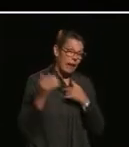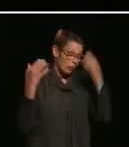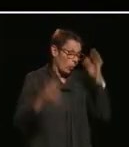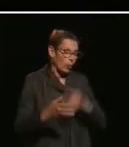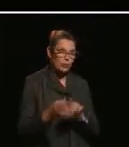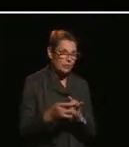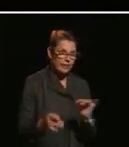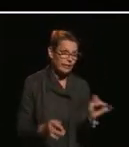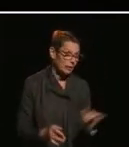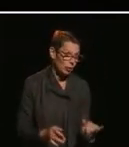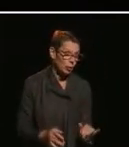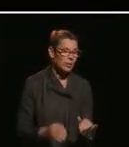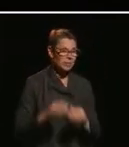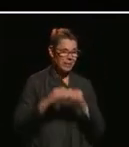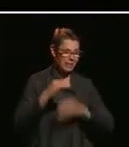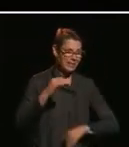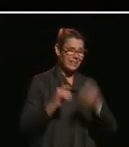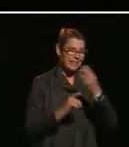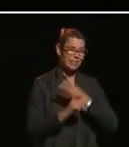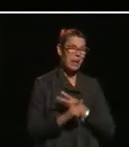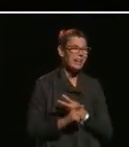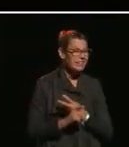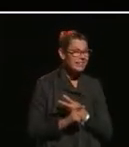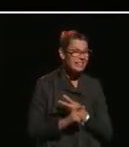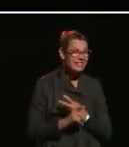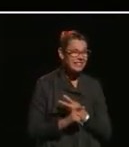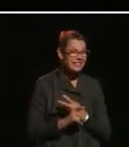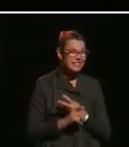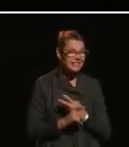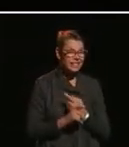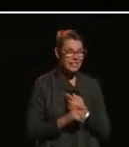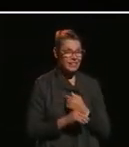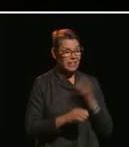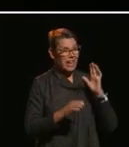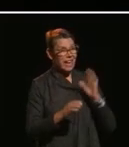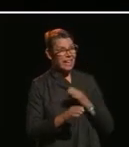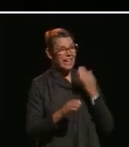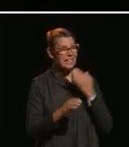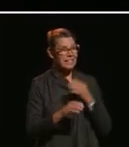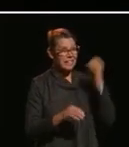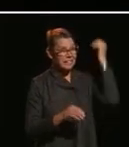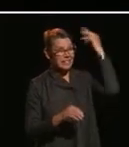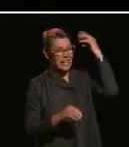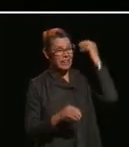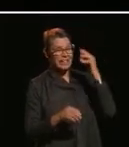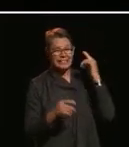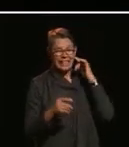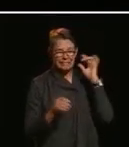than 6 months that I sing in the shower and what comes out shocks me.